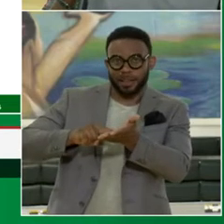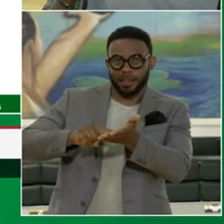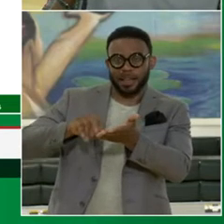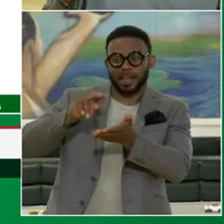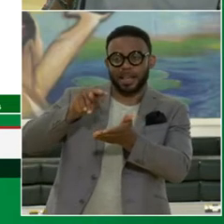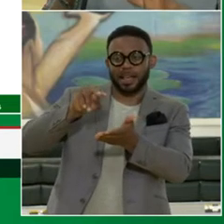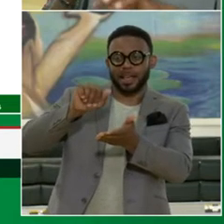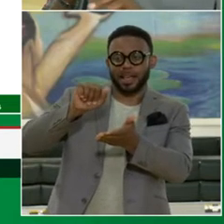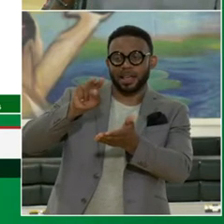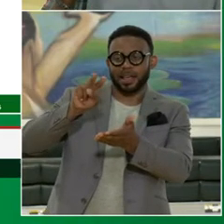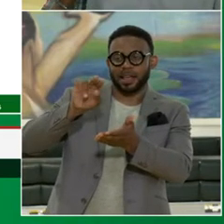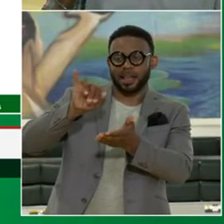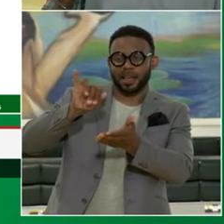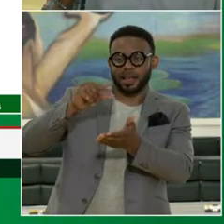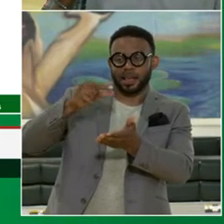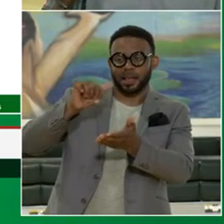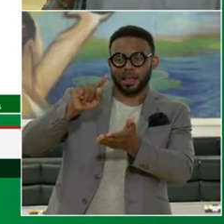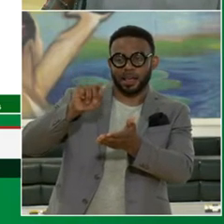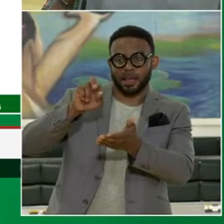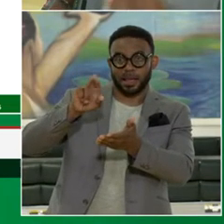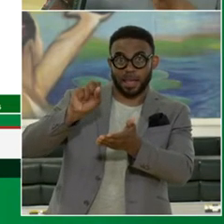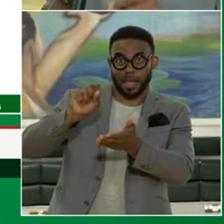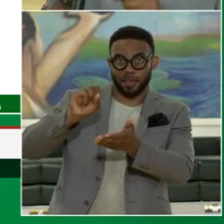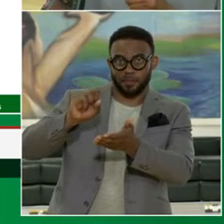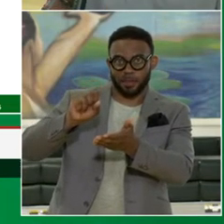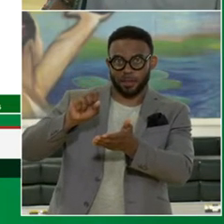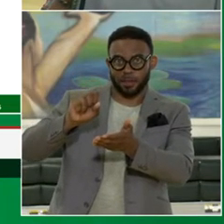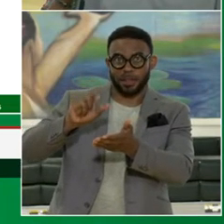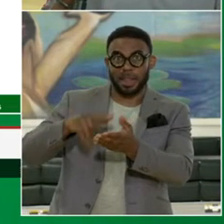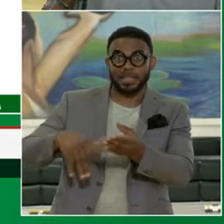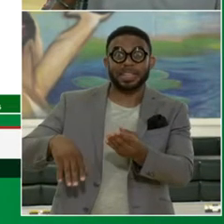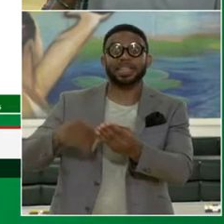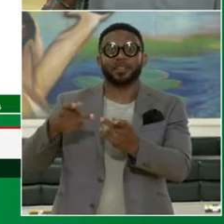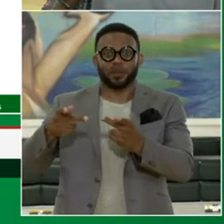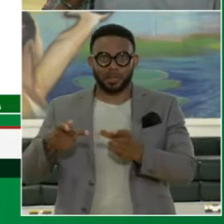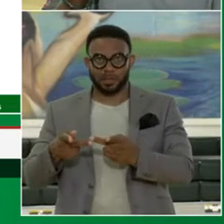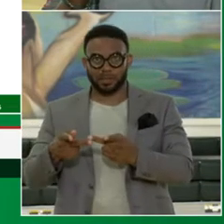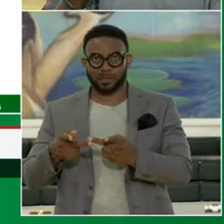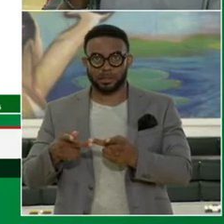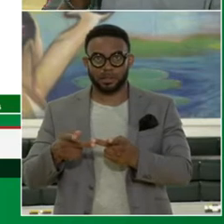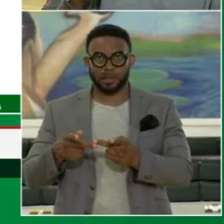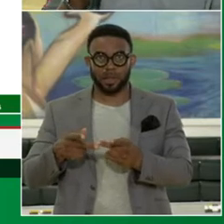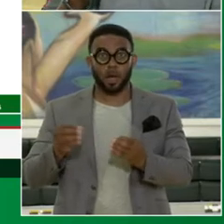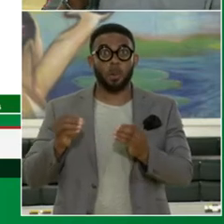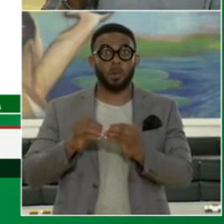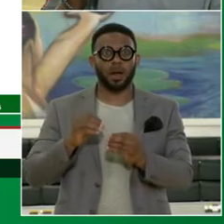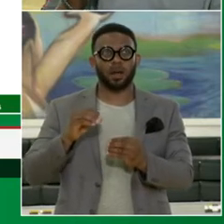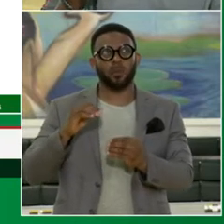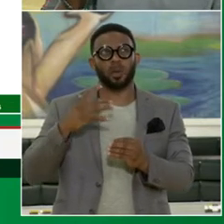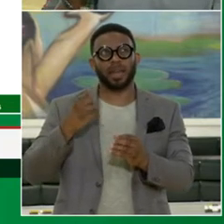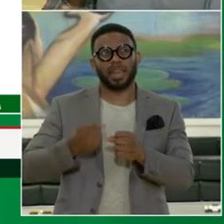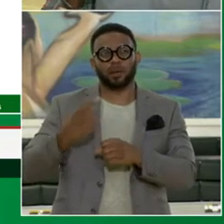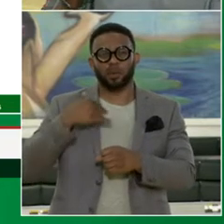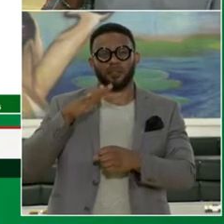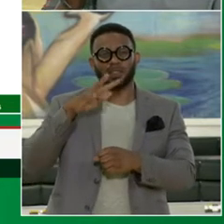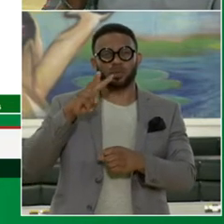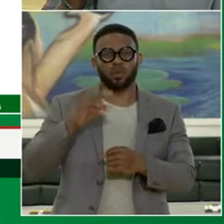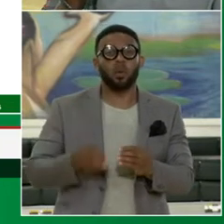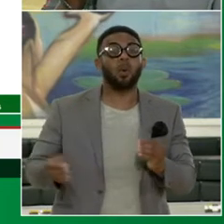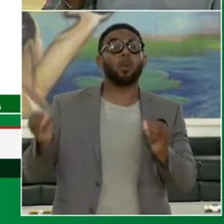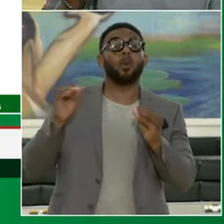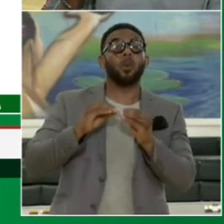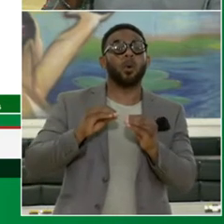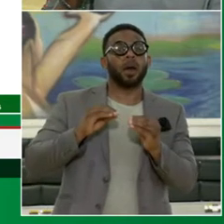right-size our community and go into new communities with an additional 52 violence interrupters. So that's some of the things